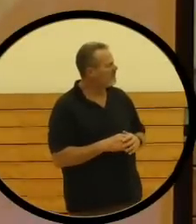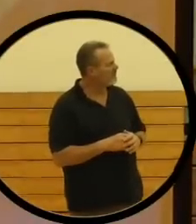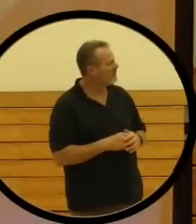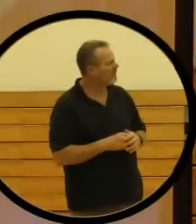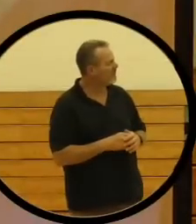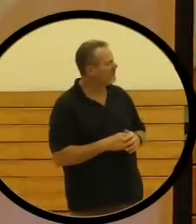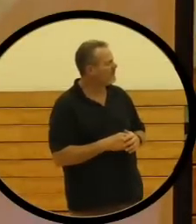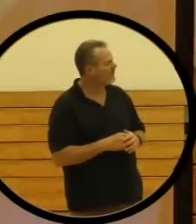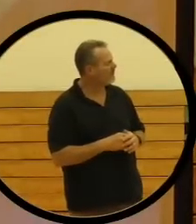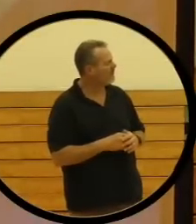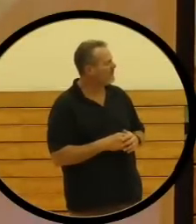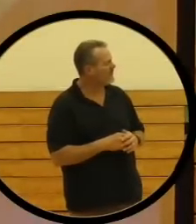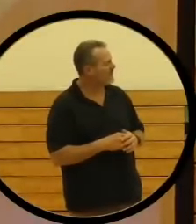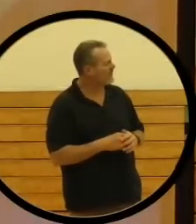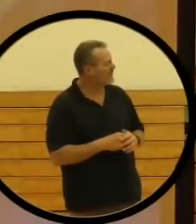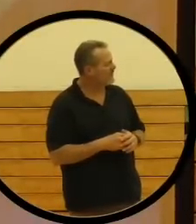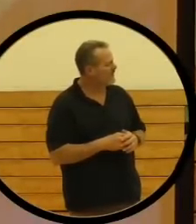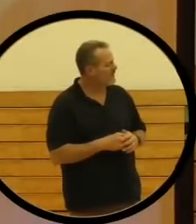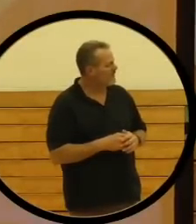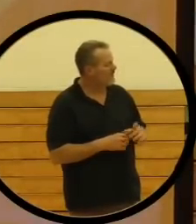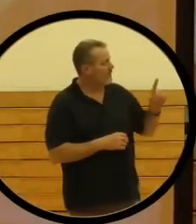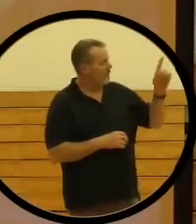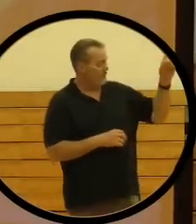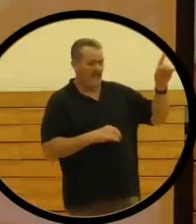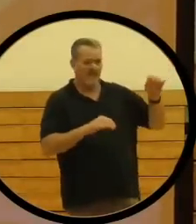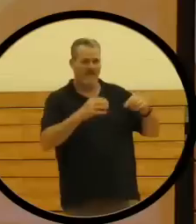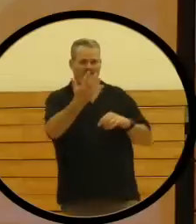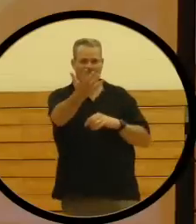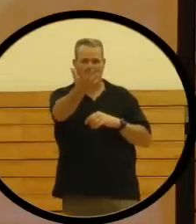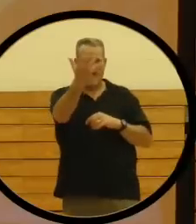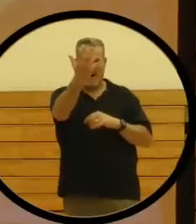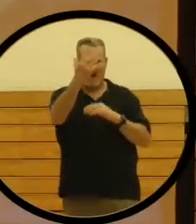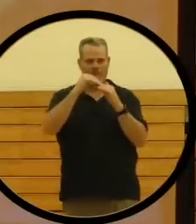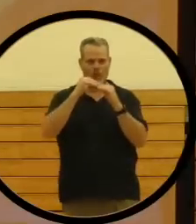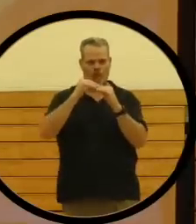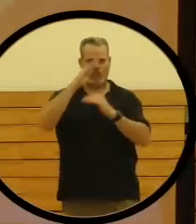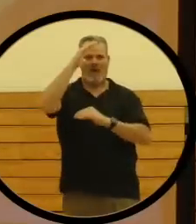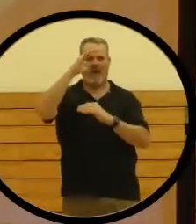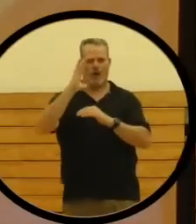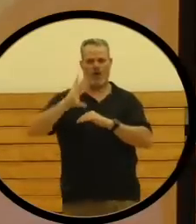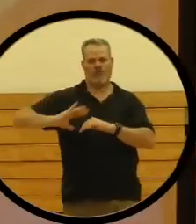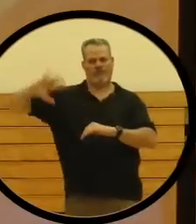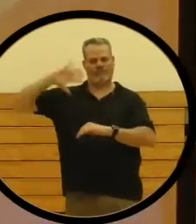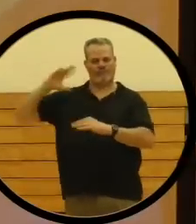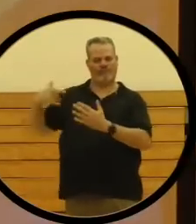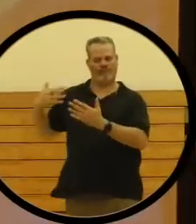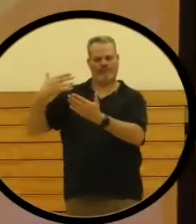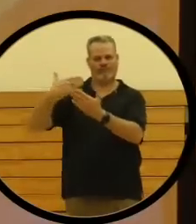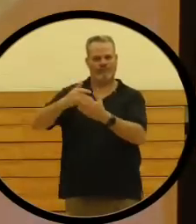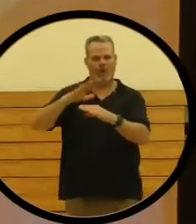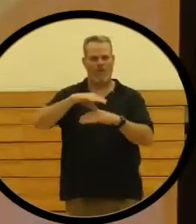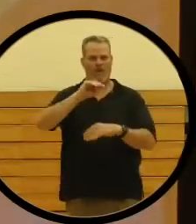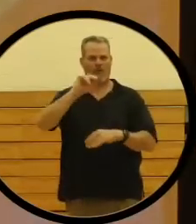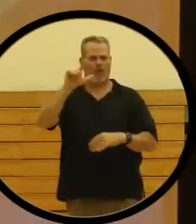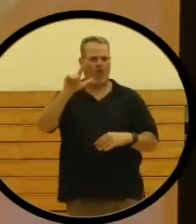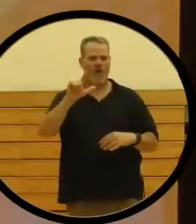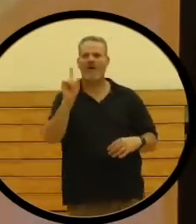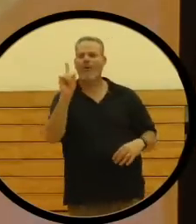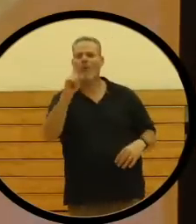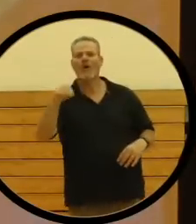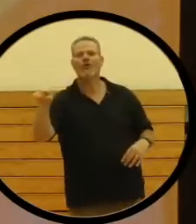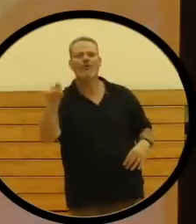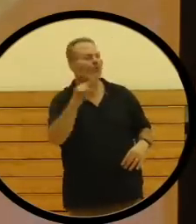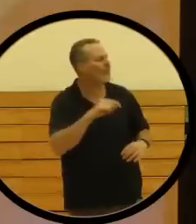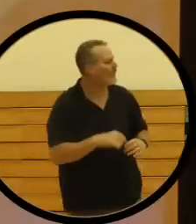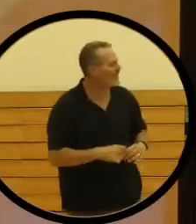had. This is magnitude 5 and greater historical earthquakes on Mauna Loa. Guess where you guys